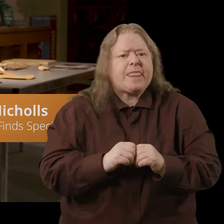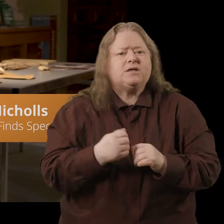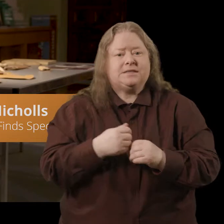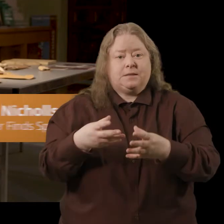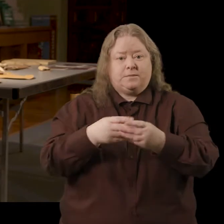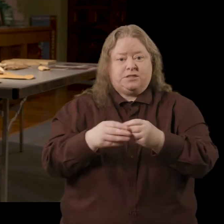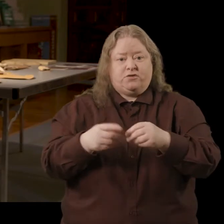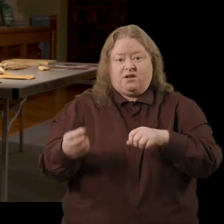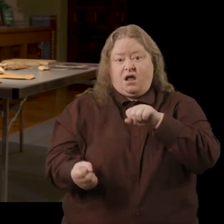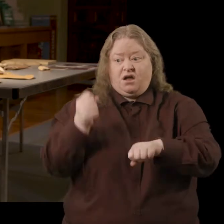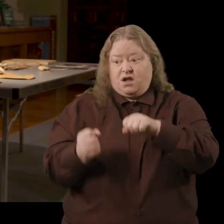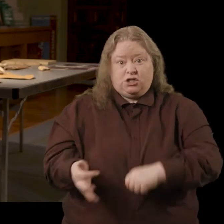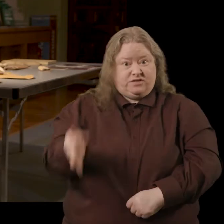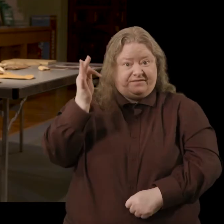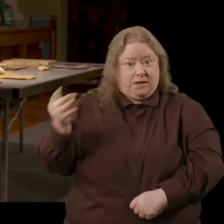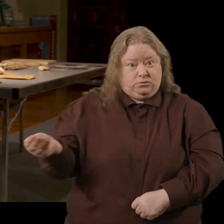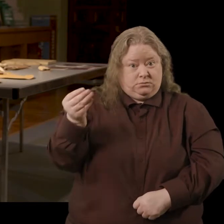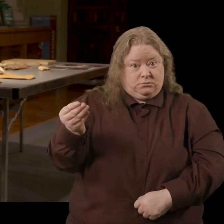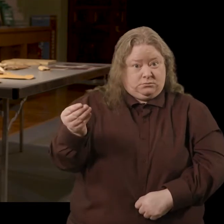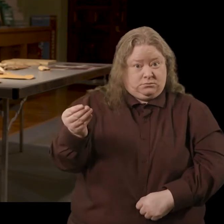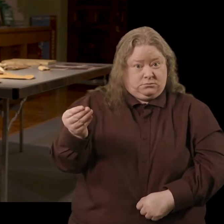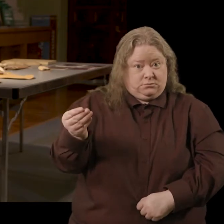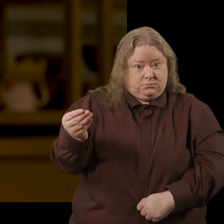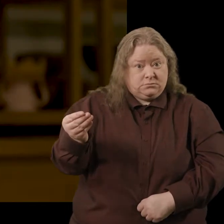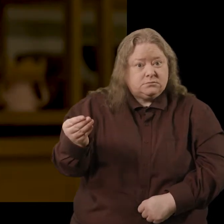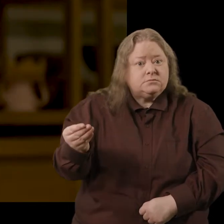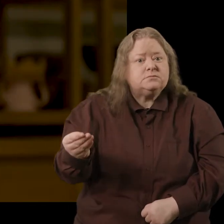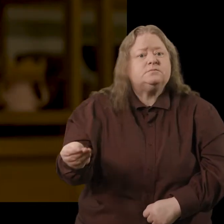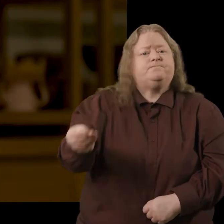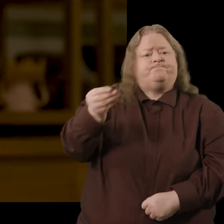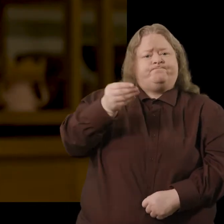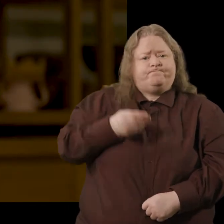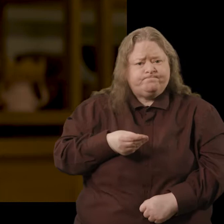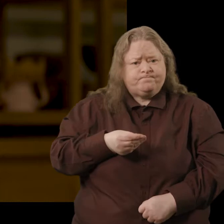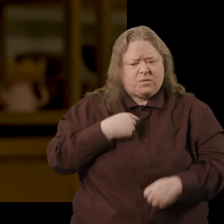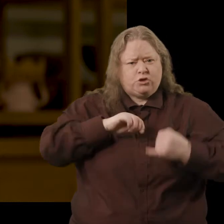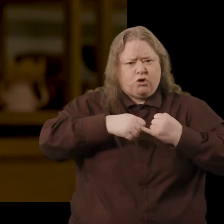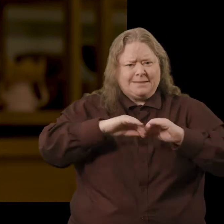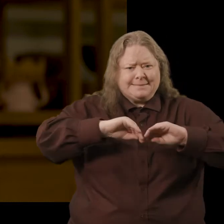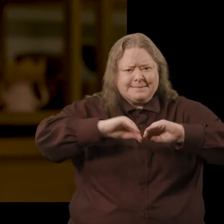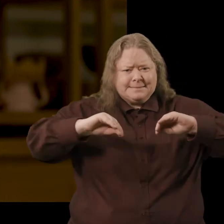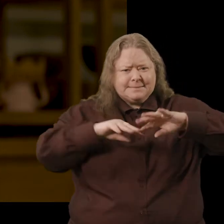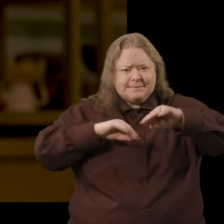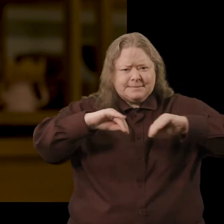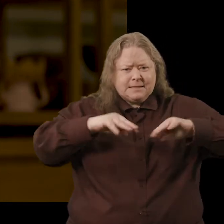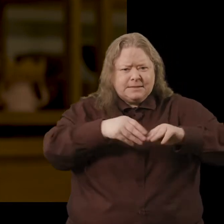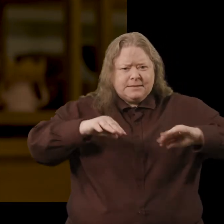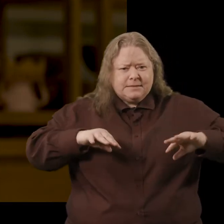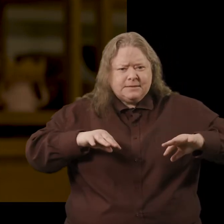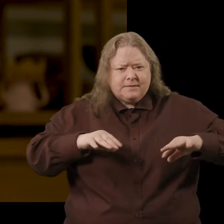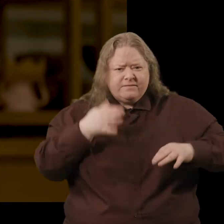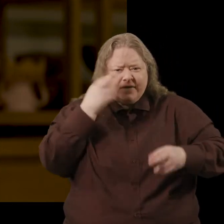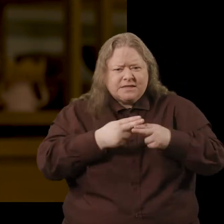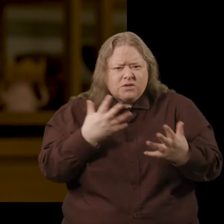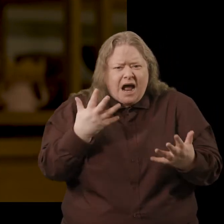to take the material that an archaeologist finds and then try and deconstruct it in order